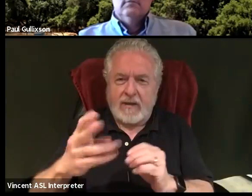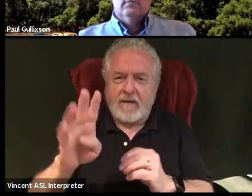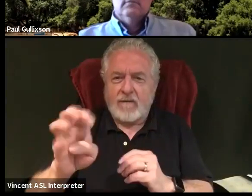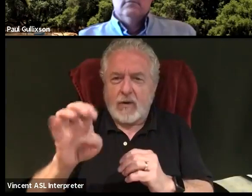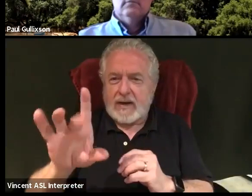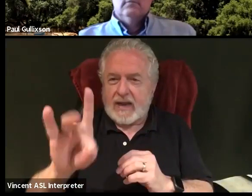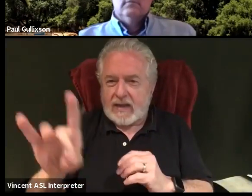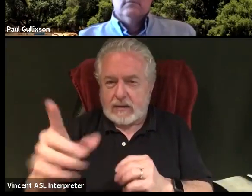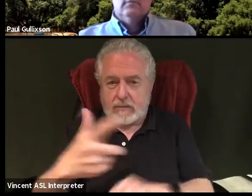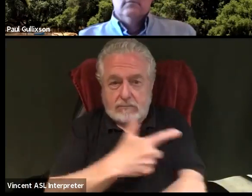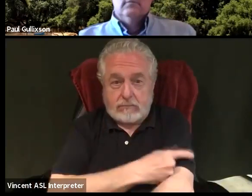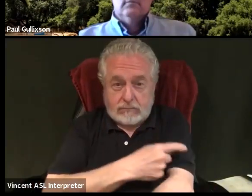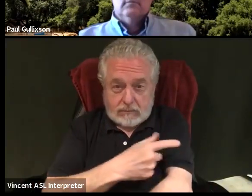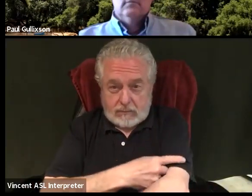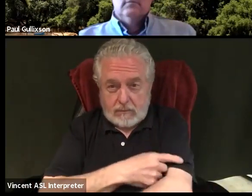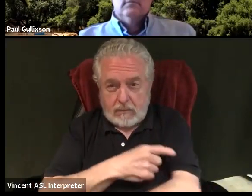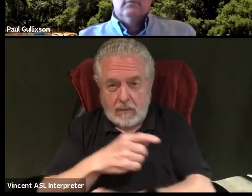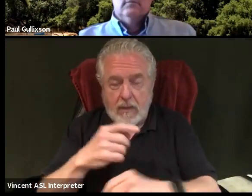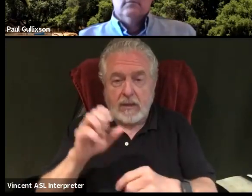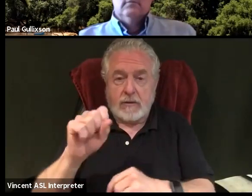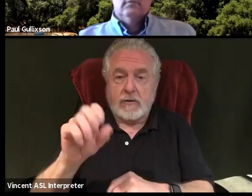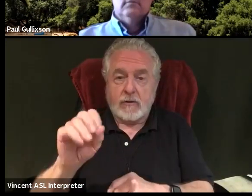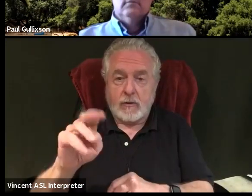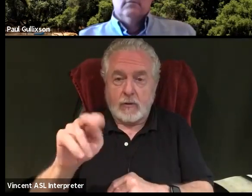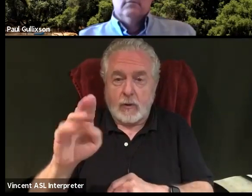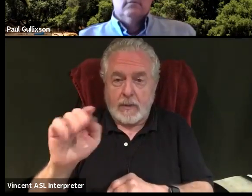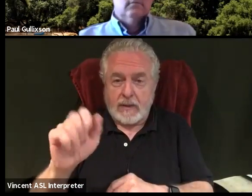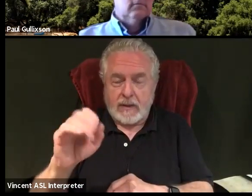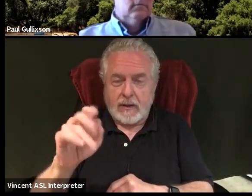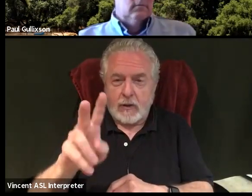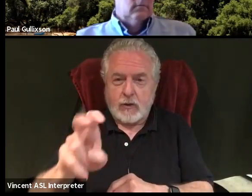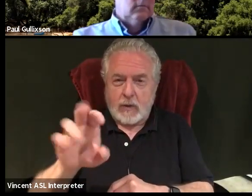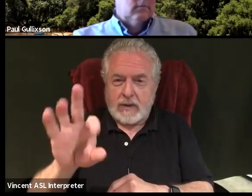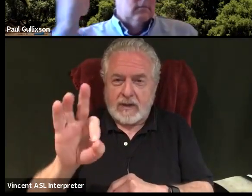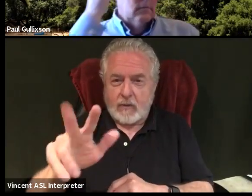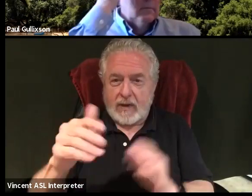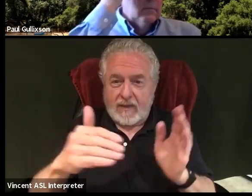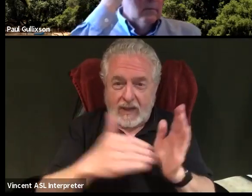512,488 doses in Sonoma County. A total of